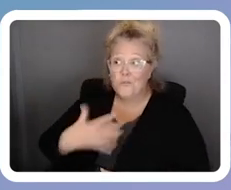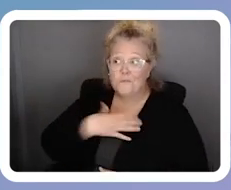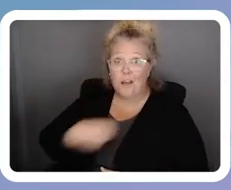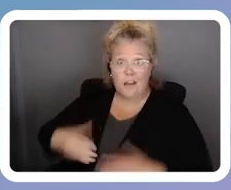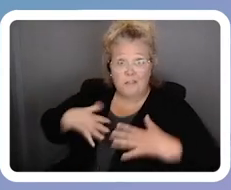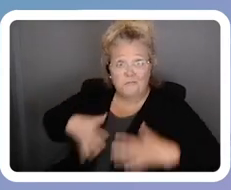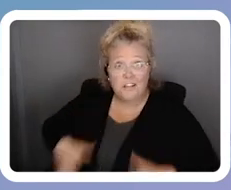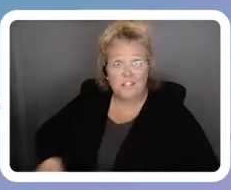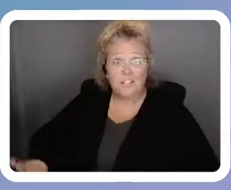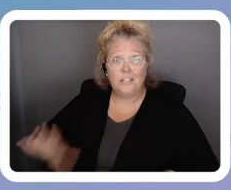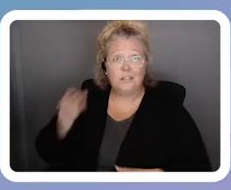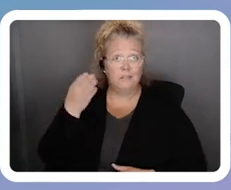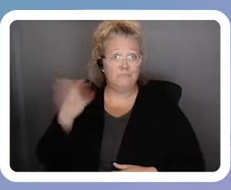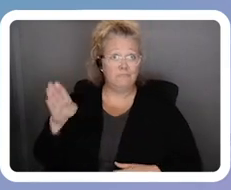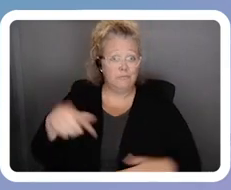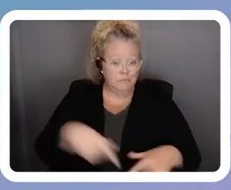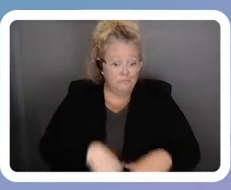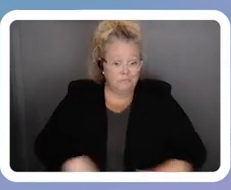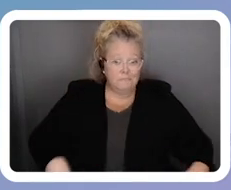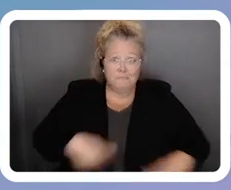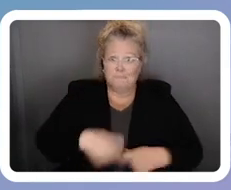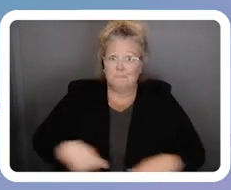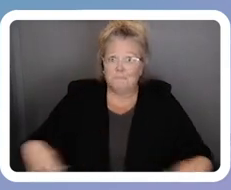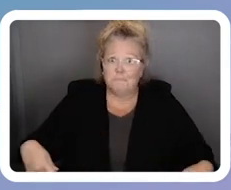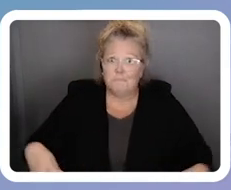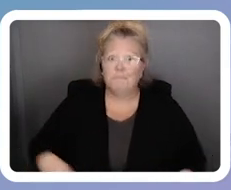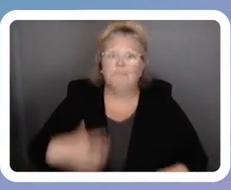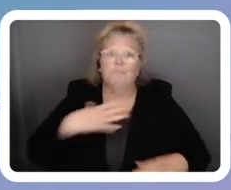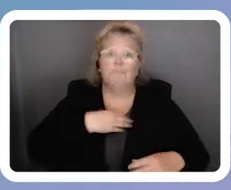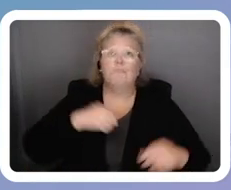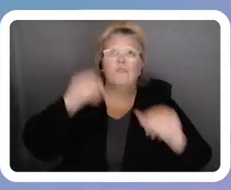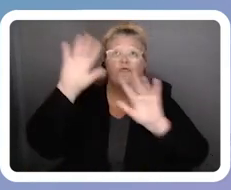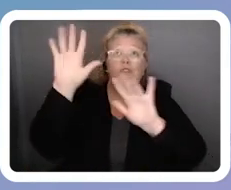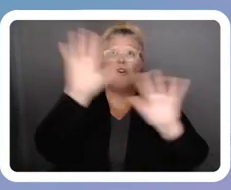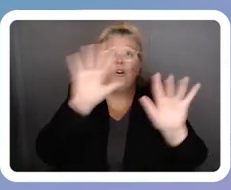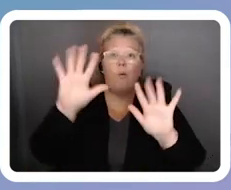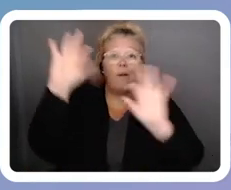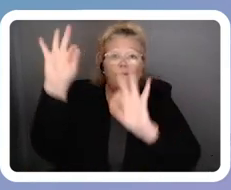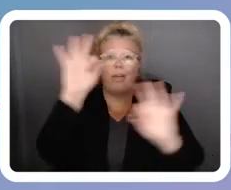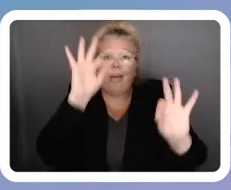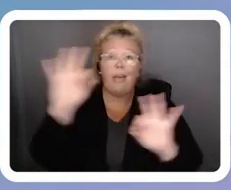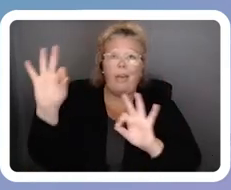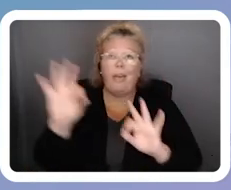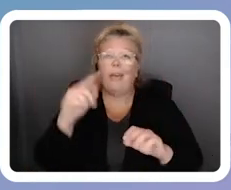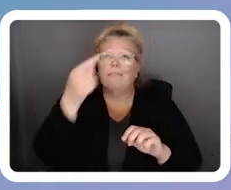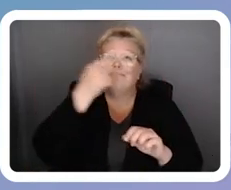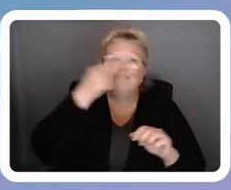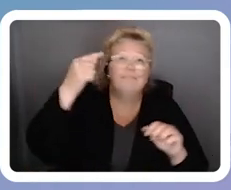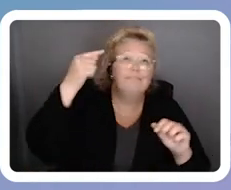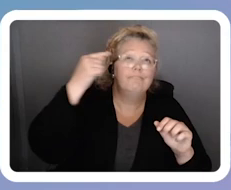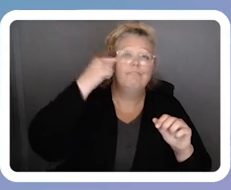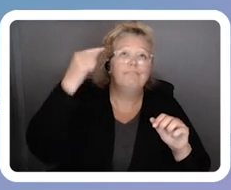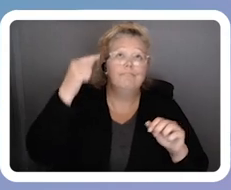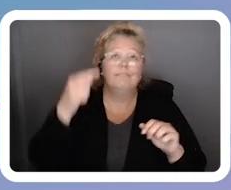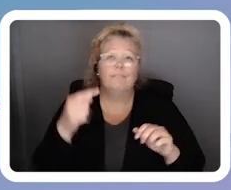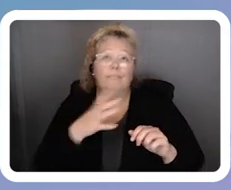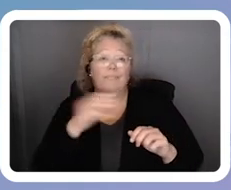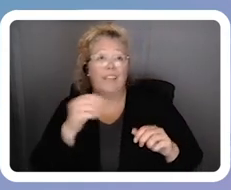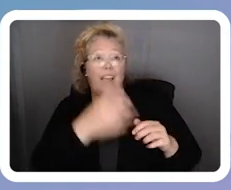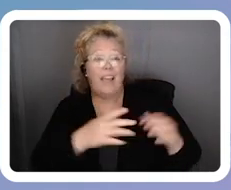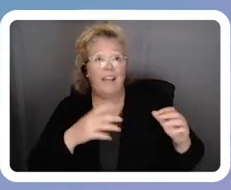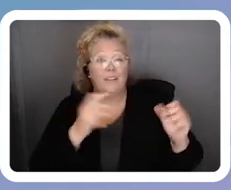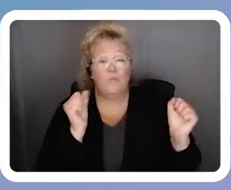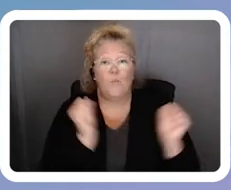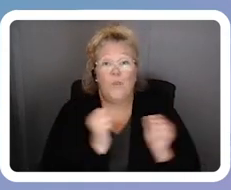Girls in white dresses with blue satin sashes, snowflakes that stay on my nose and eyelashes,